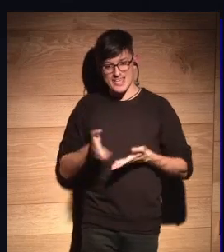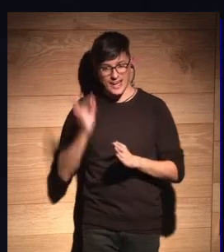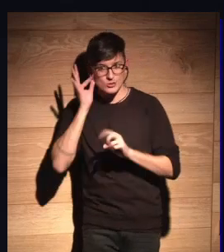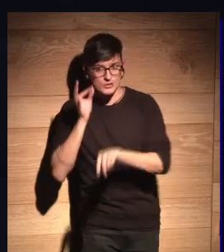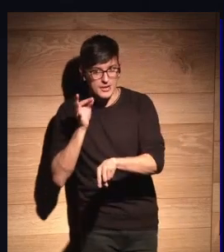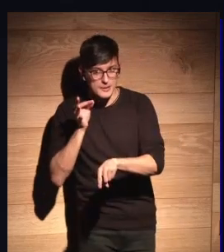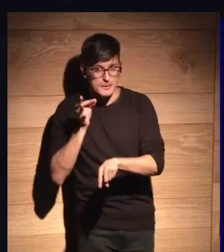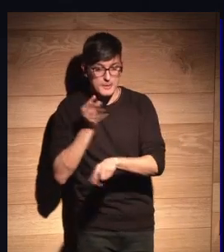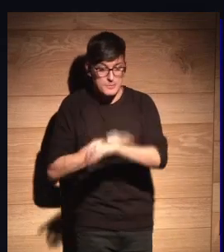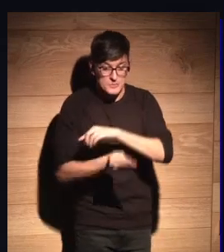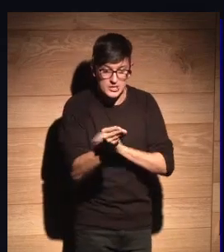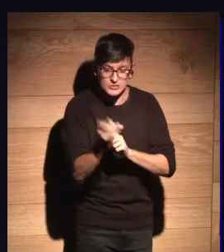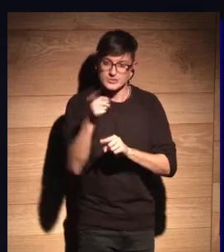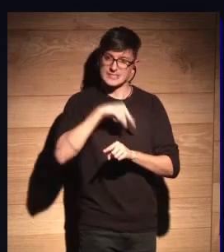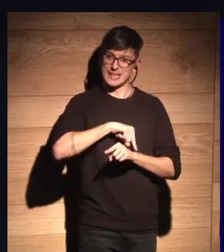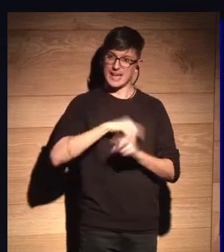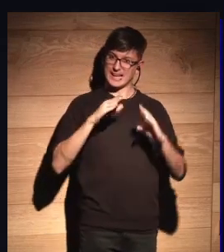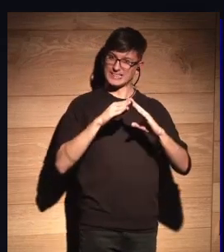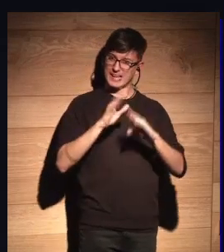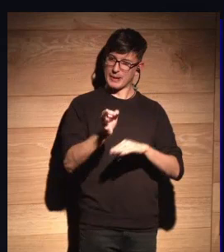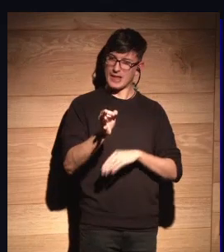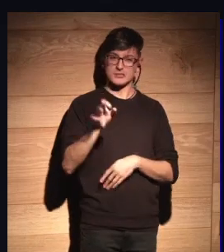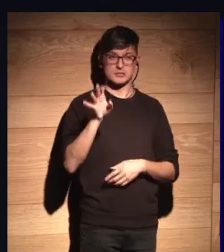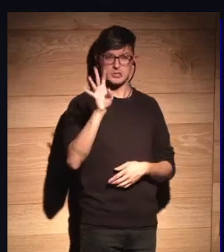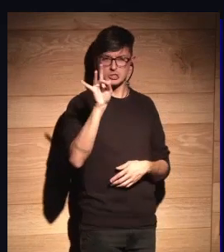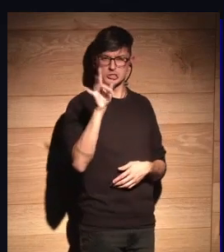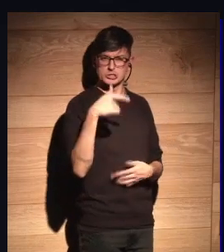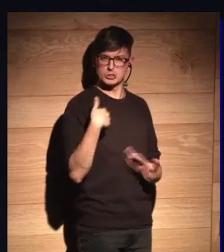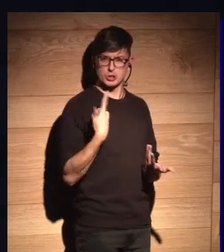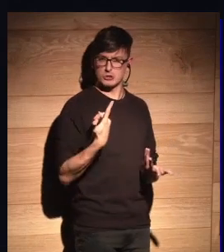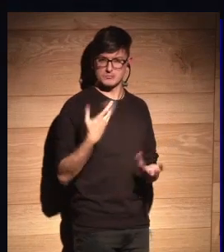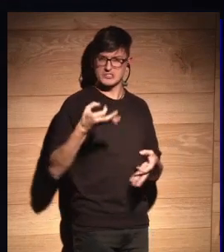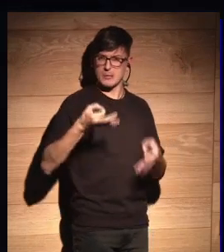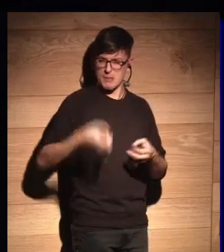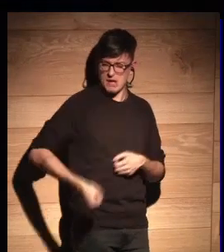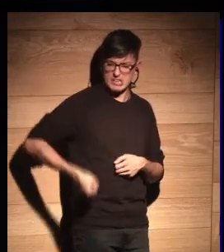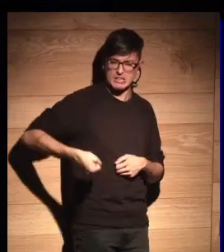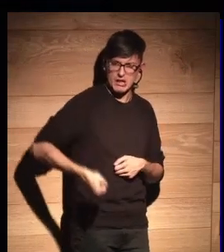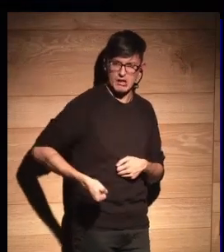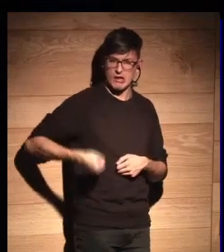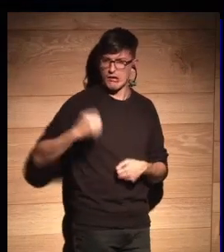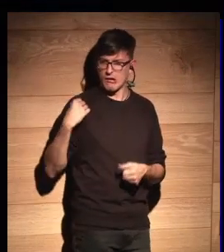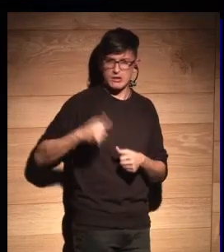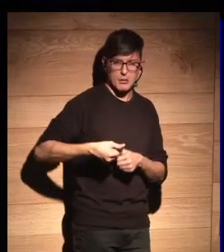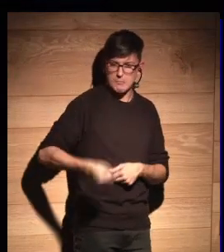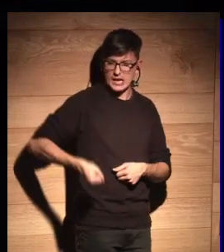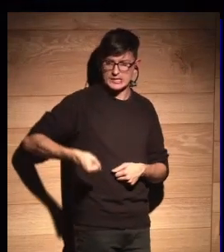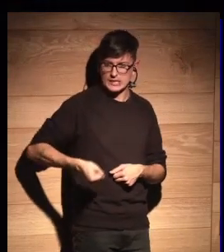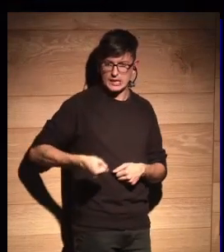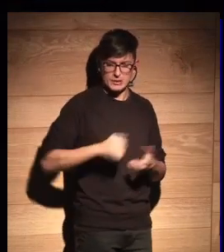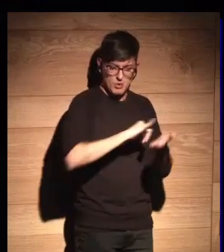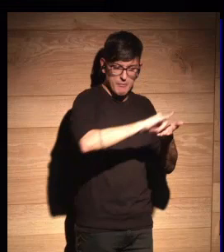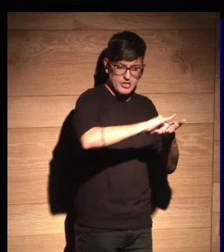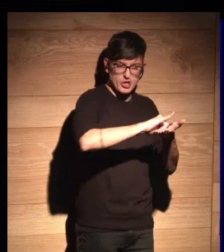it's like I've lived out of a suitcase for so many years, and my apartment in New York has been more like a kind of